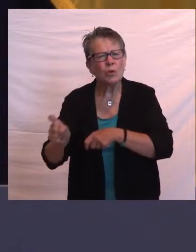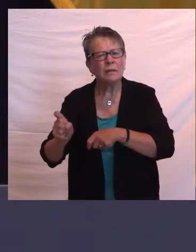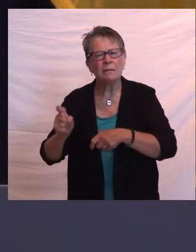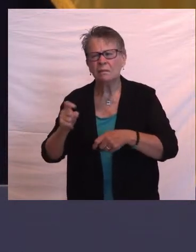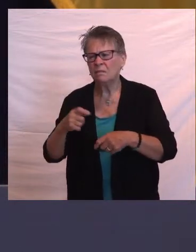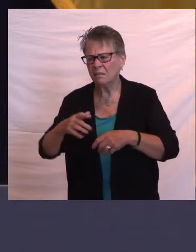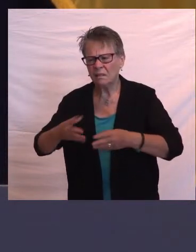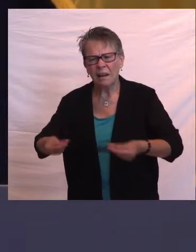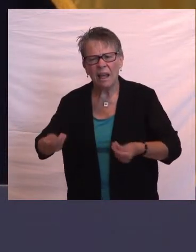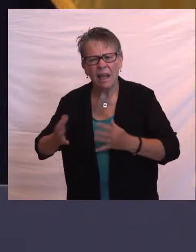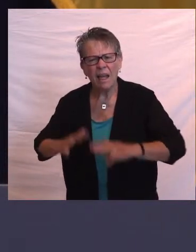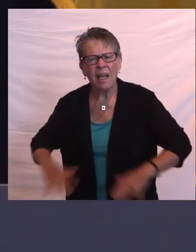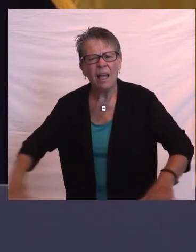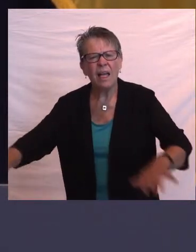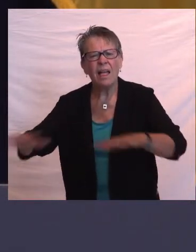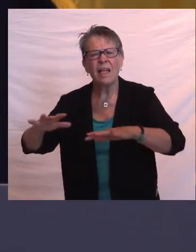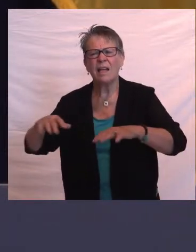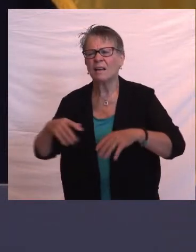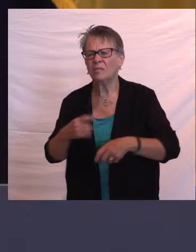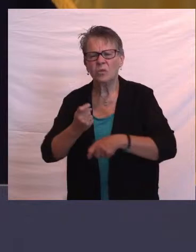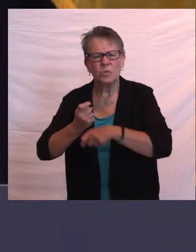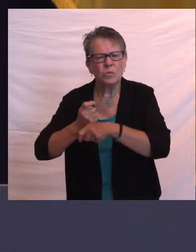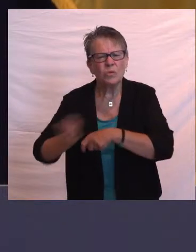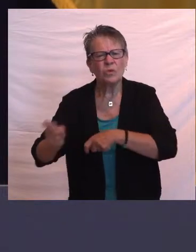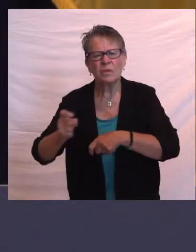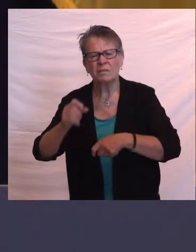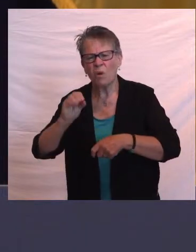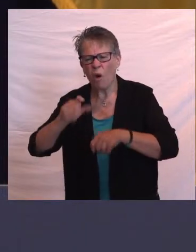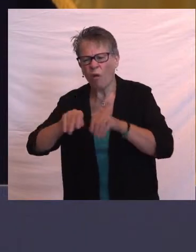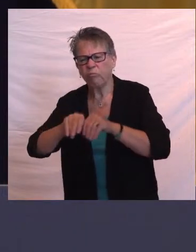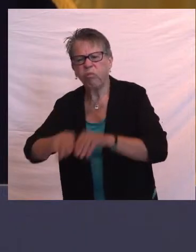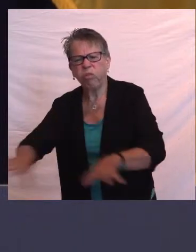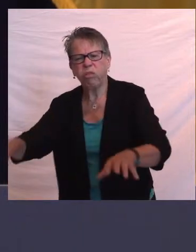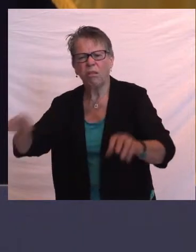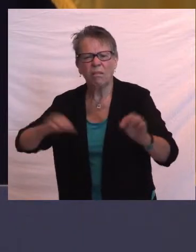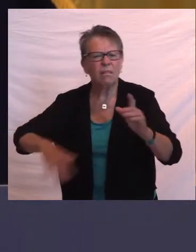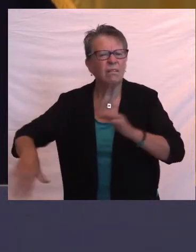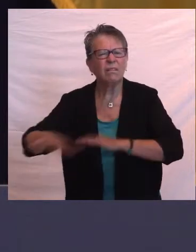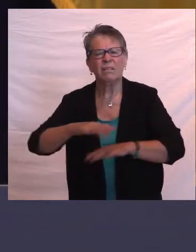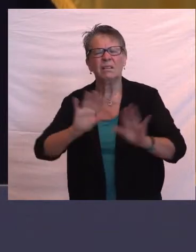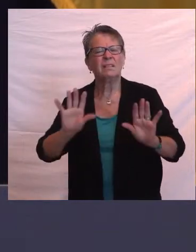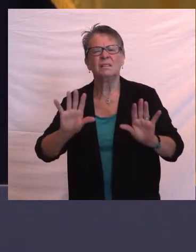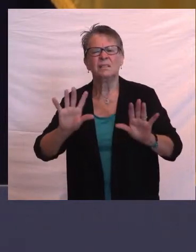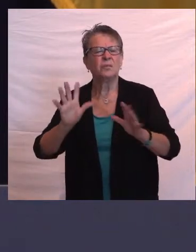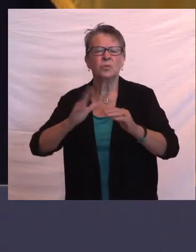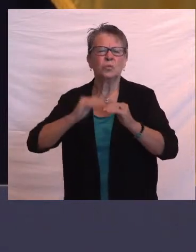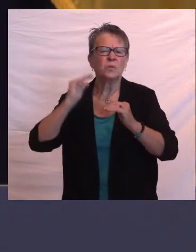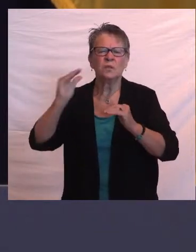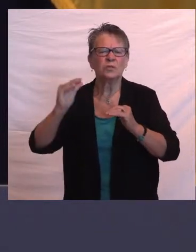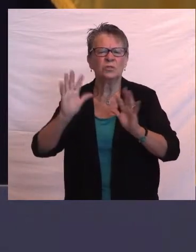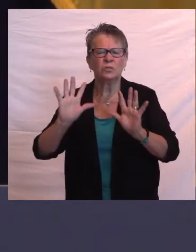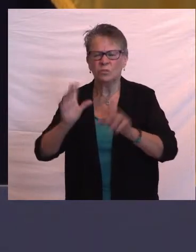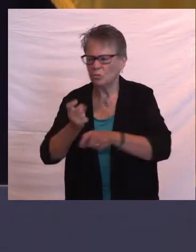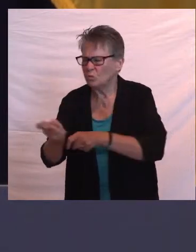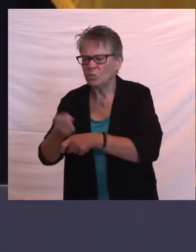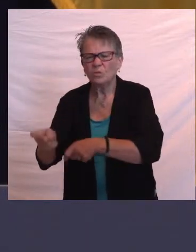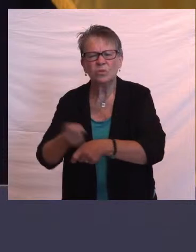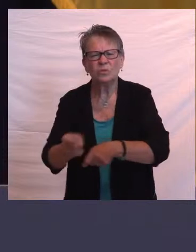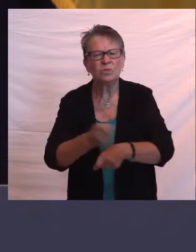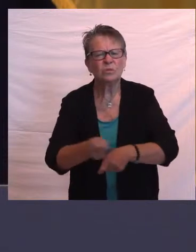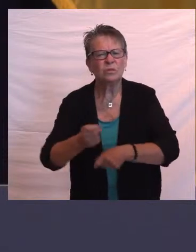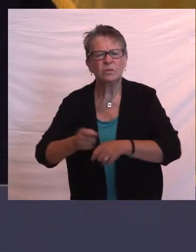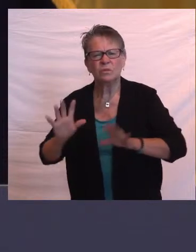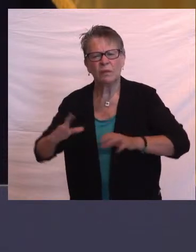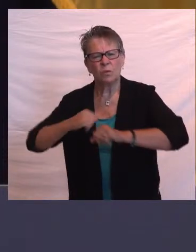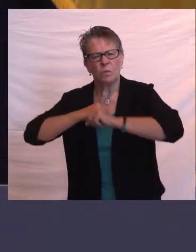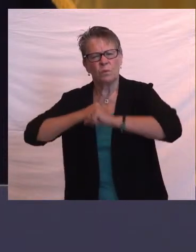harm. And this one was just way out of bounds. And it's the singular one that I've said for a long